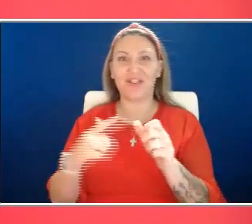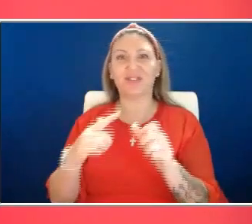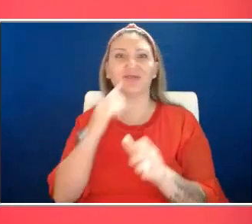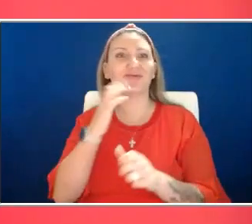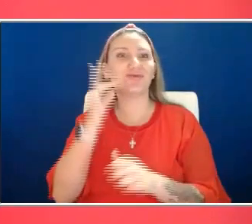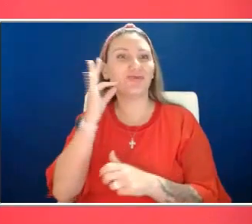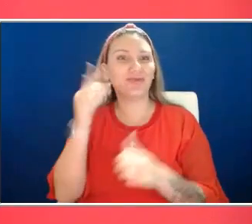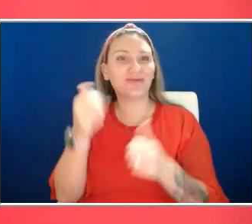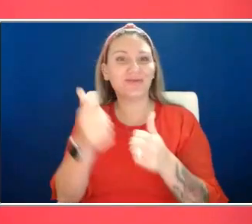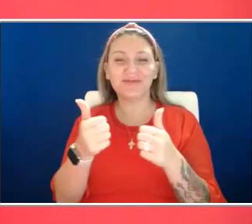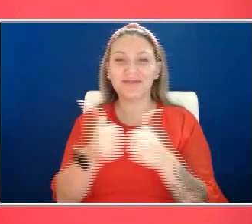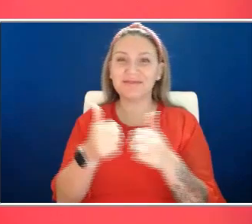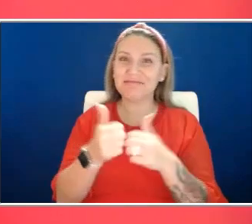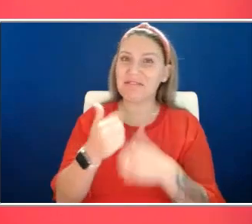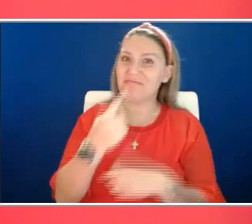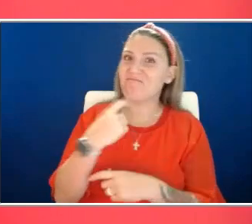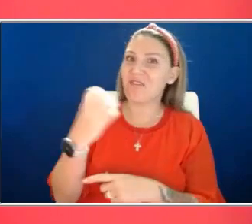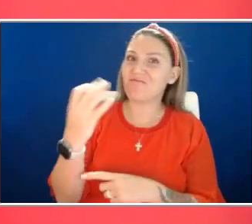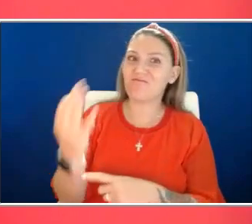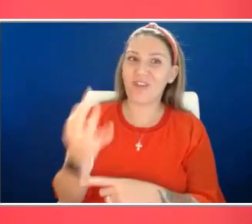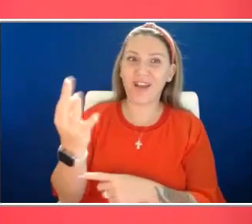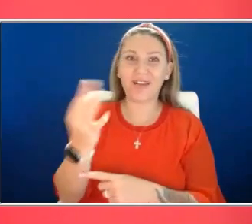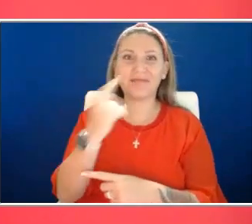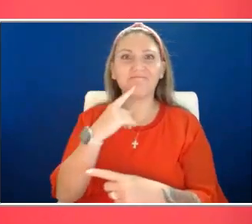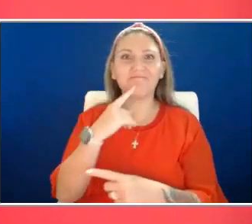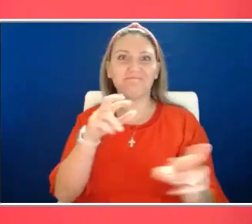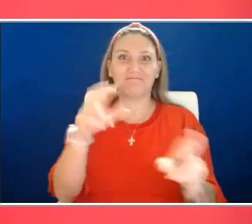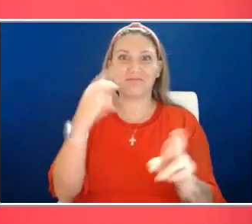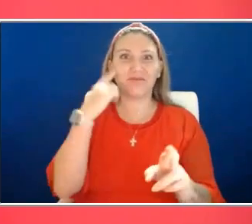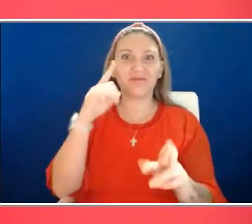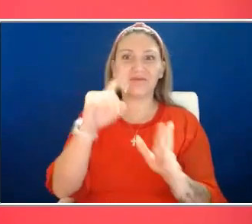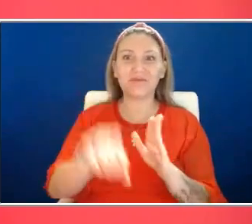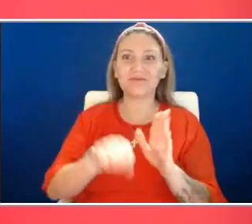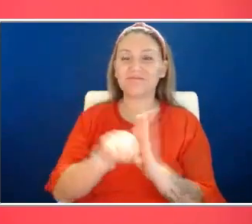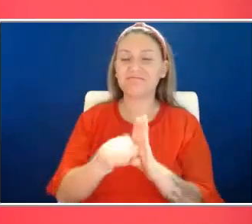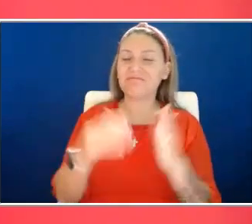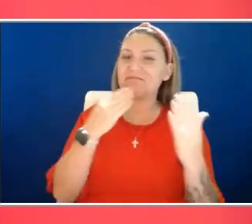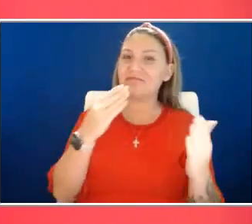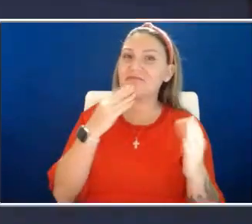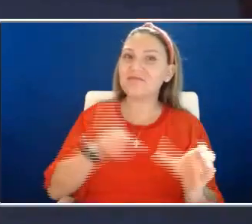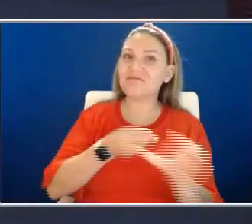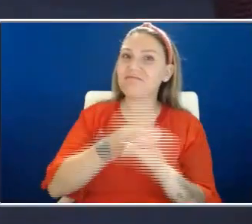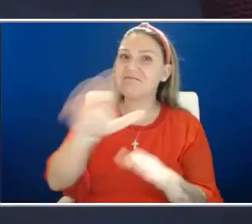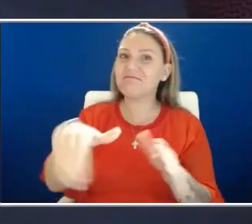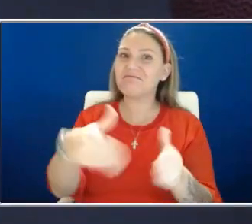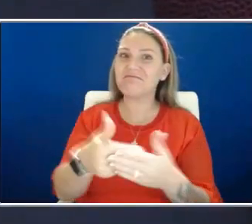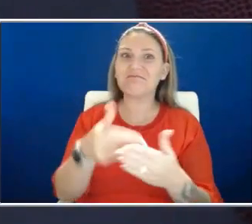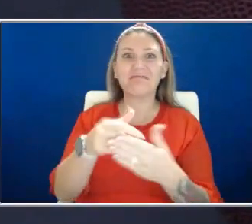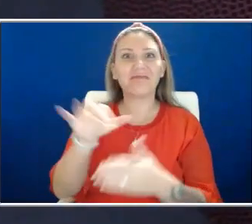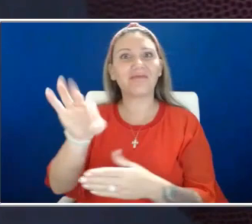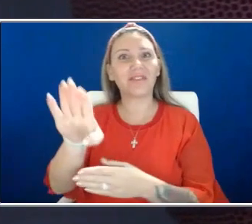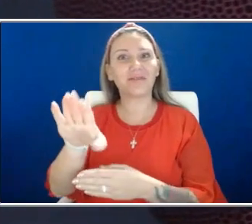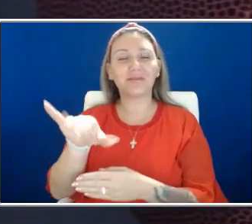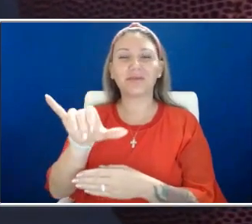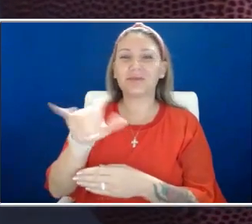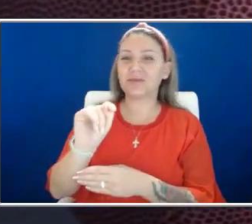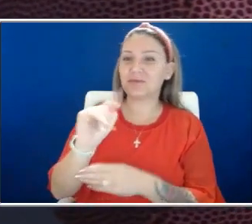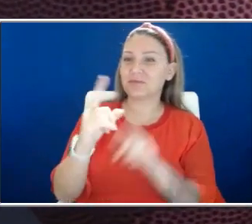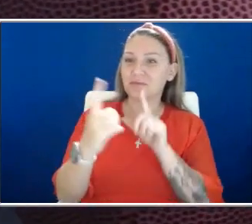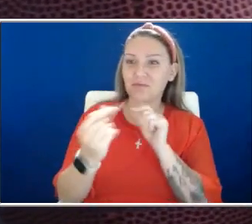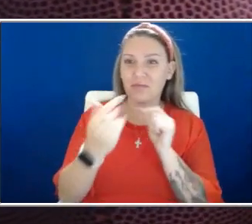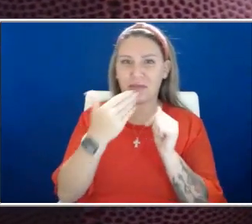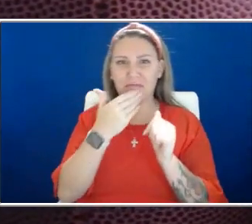Red Friday. It's the kickoff to the season. Thanks so much for being with us here on Facebook, YouTube, and on Twitter. Of course, the best part of a Chiefs